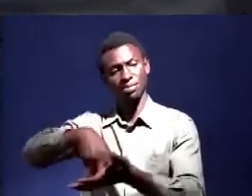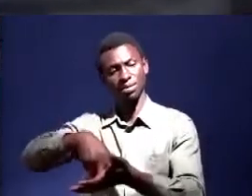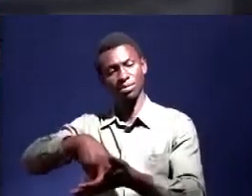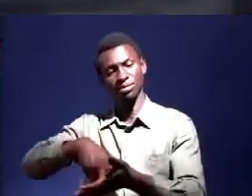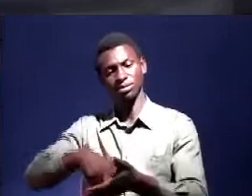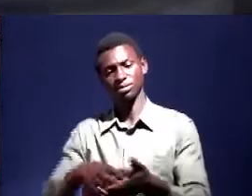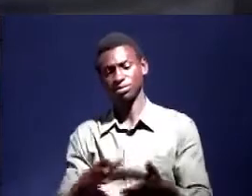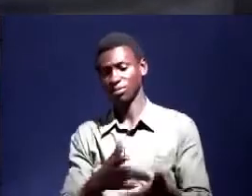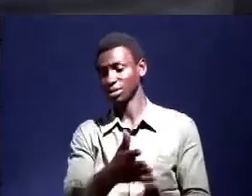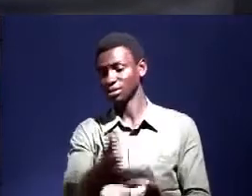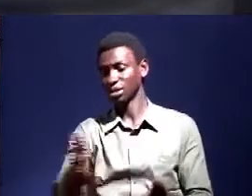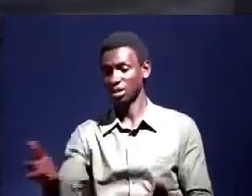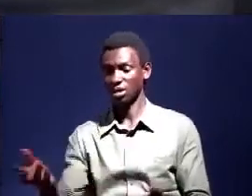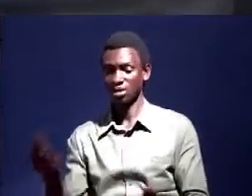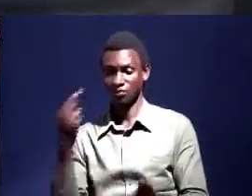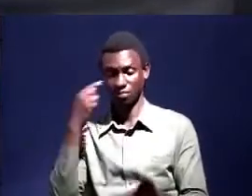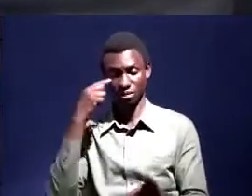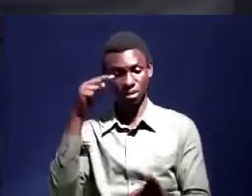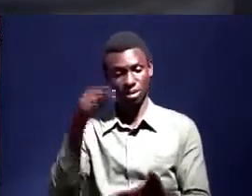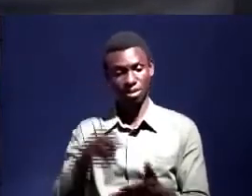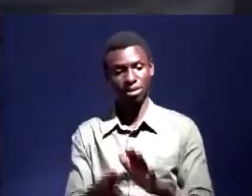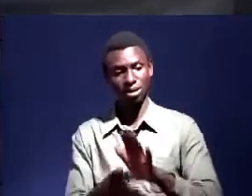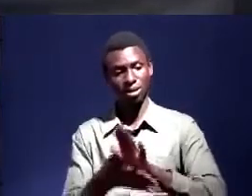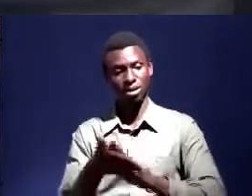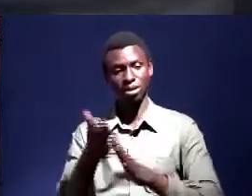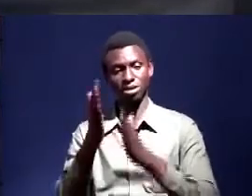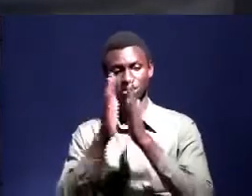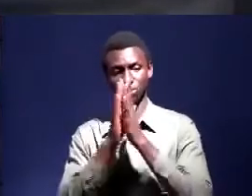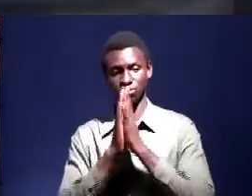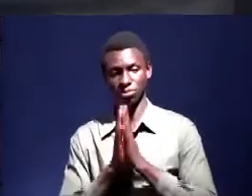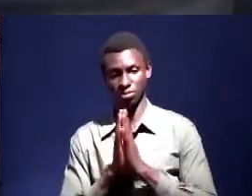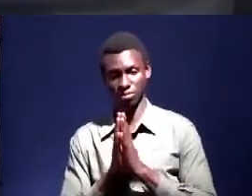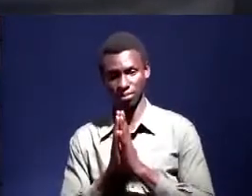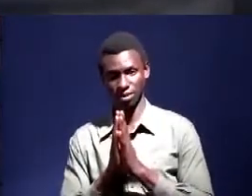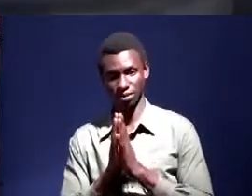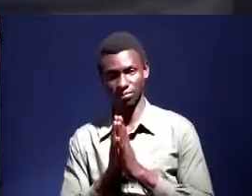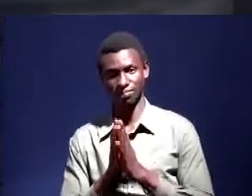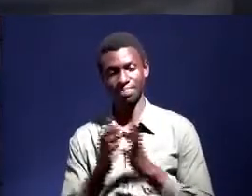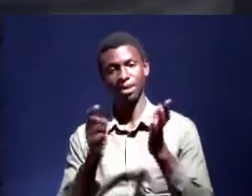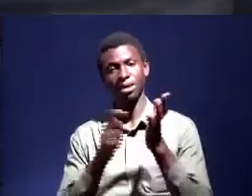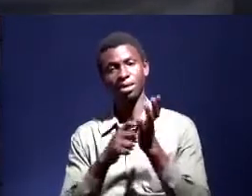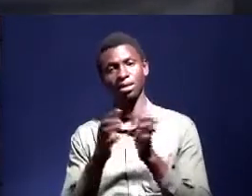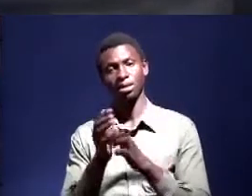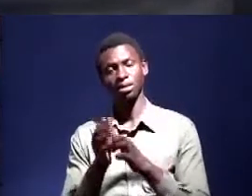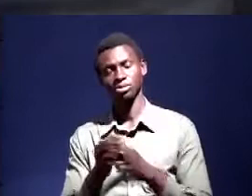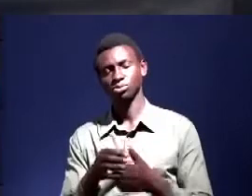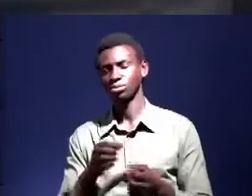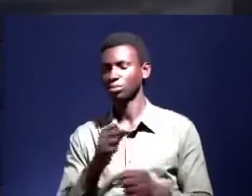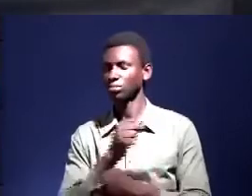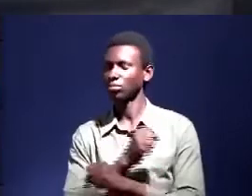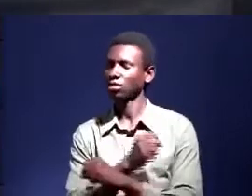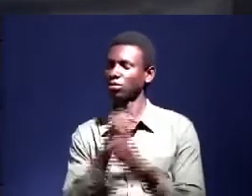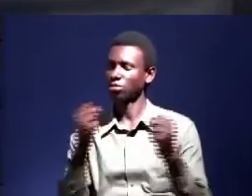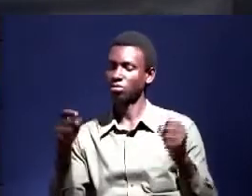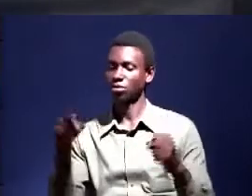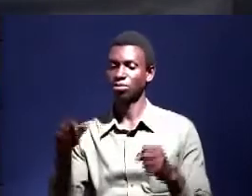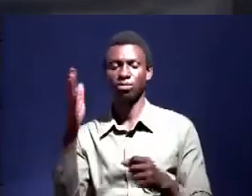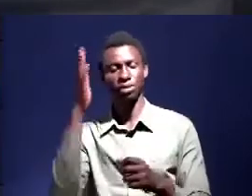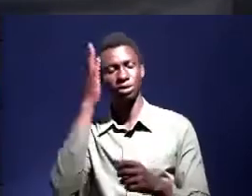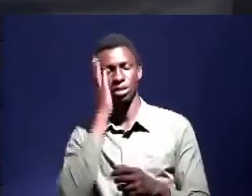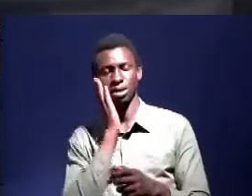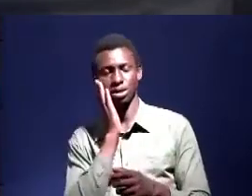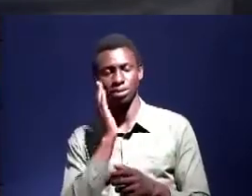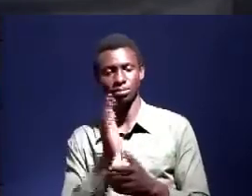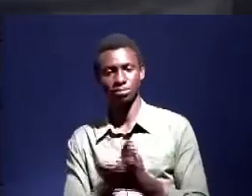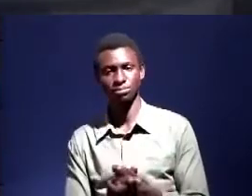And I began to pray. Jesus, save this boy. Jesus, save this boy.